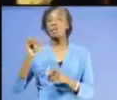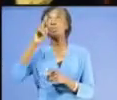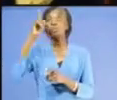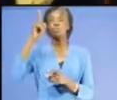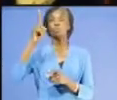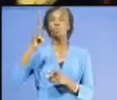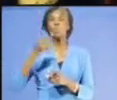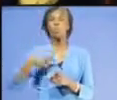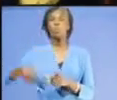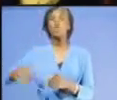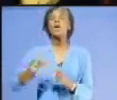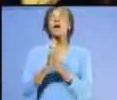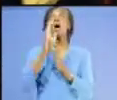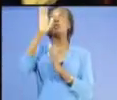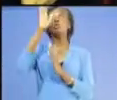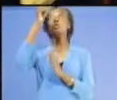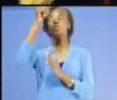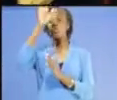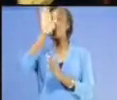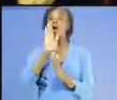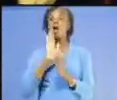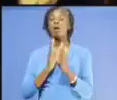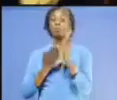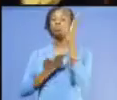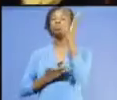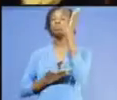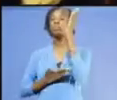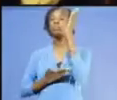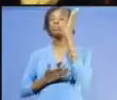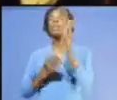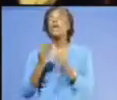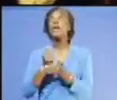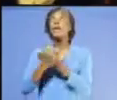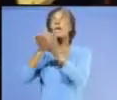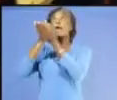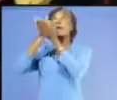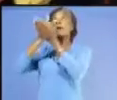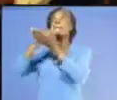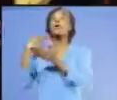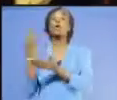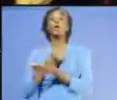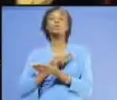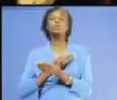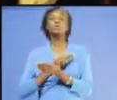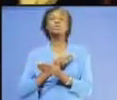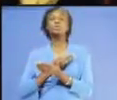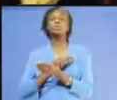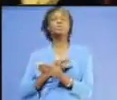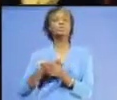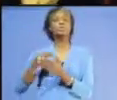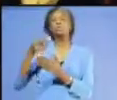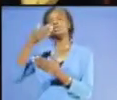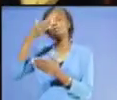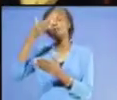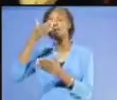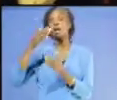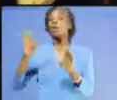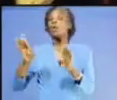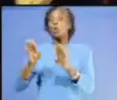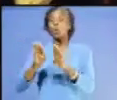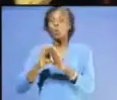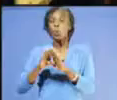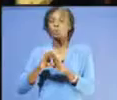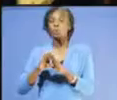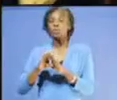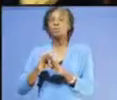We ask you, God, won't you help us to close the door on yesterday?